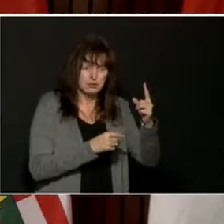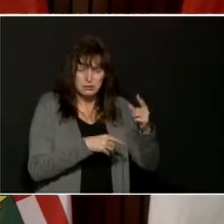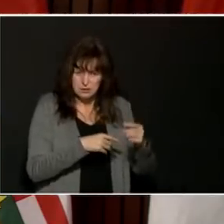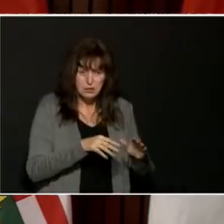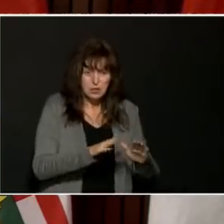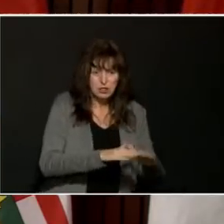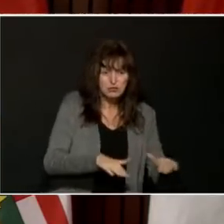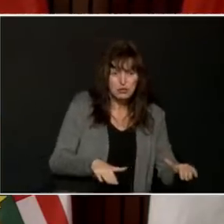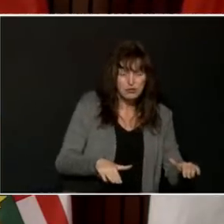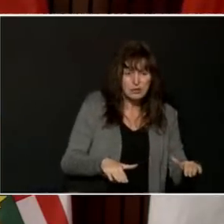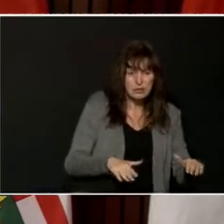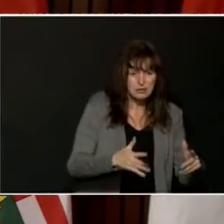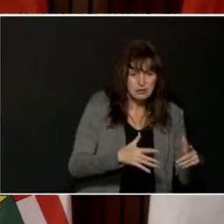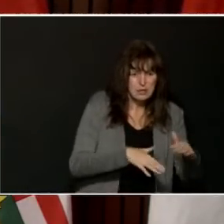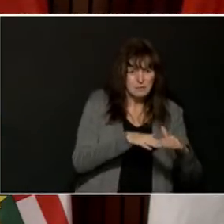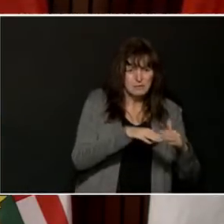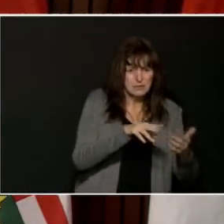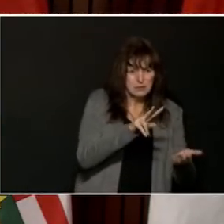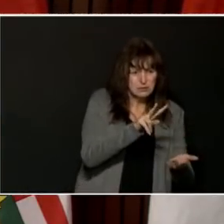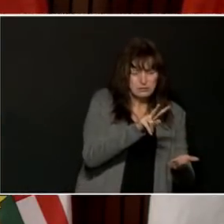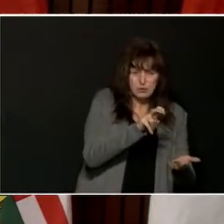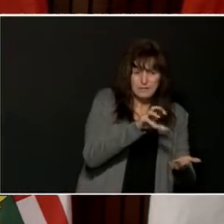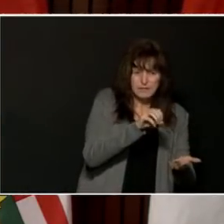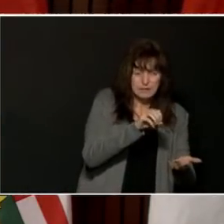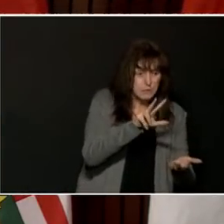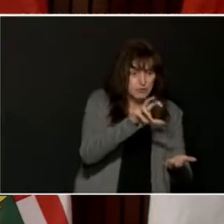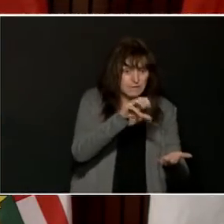a day. It's